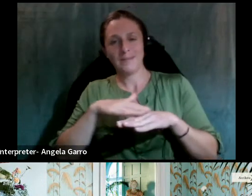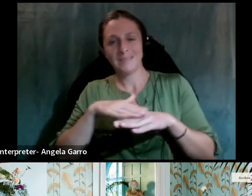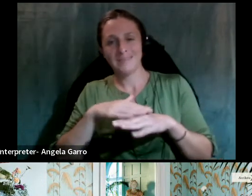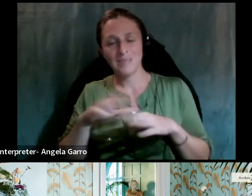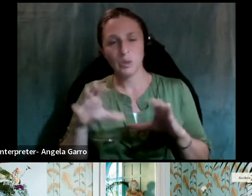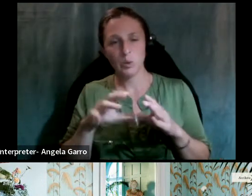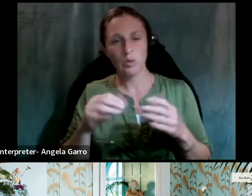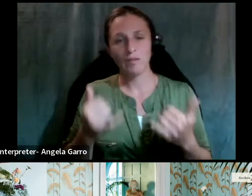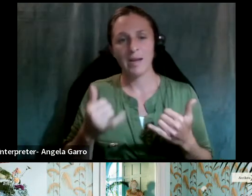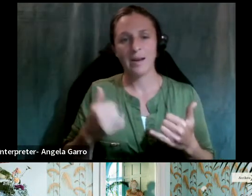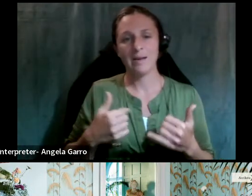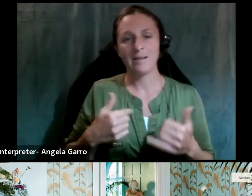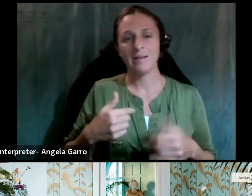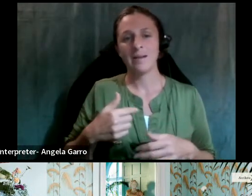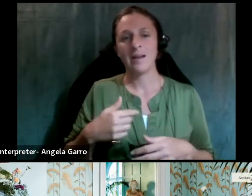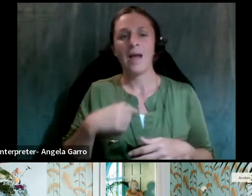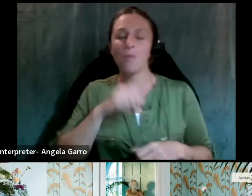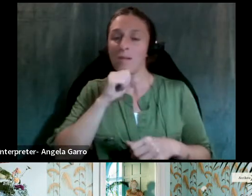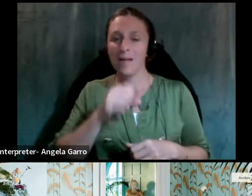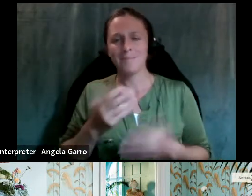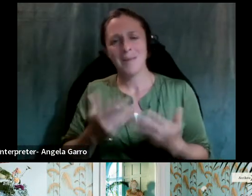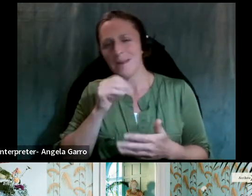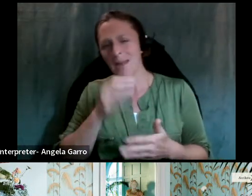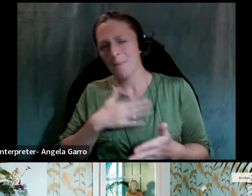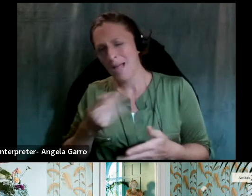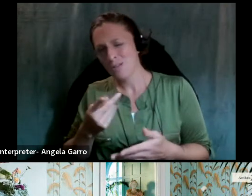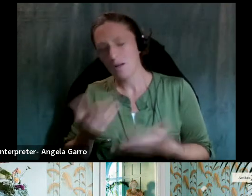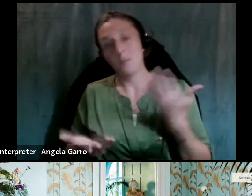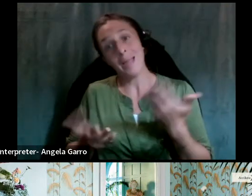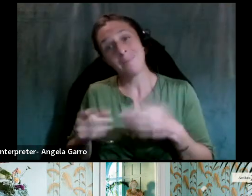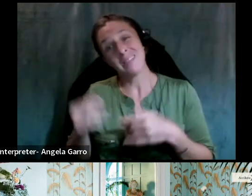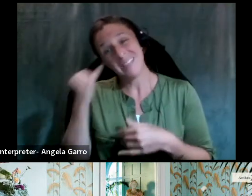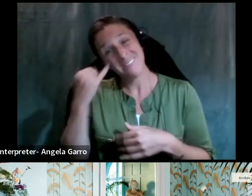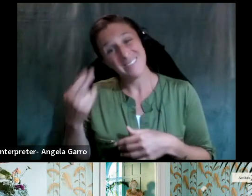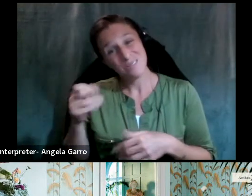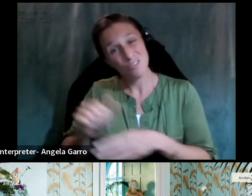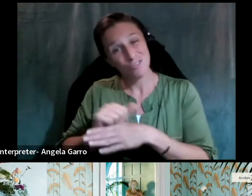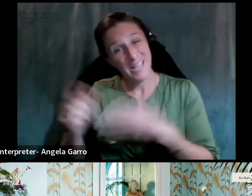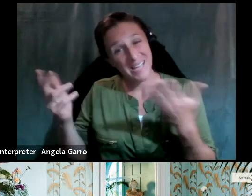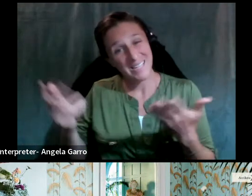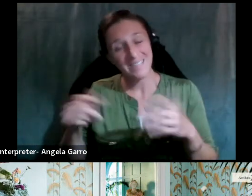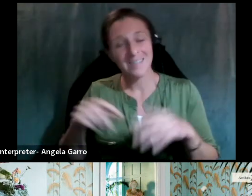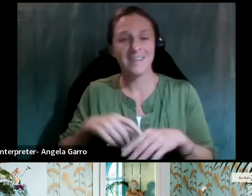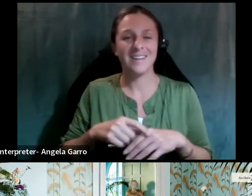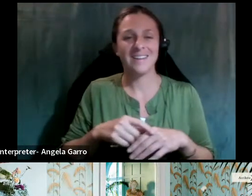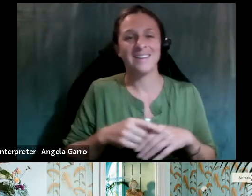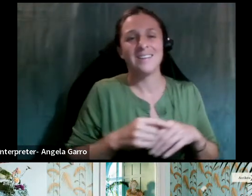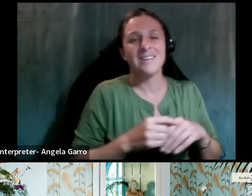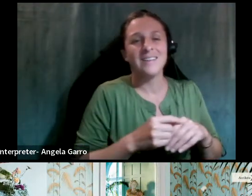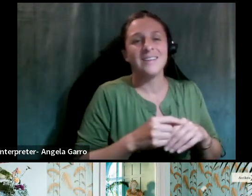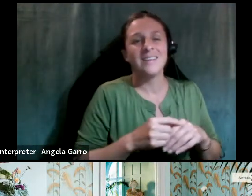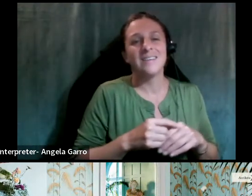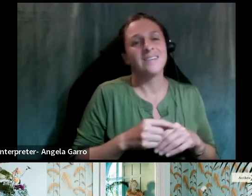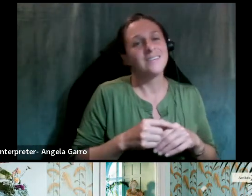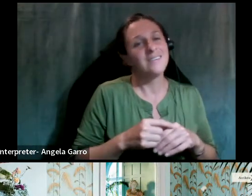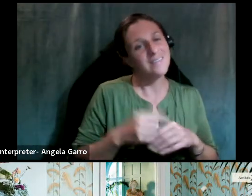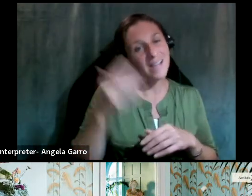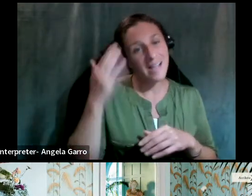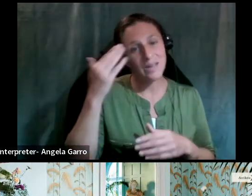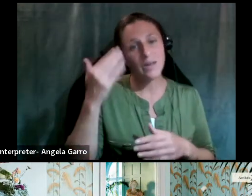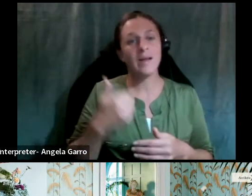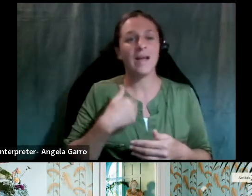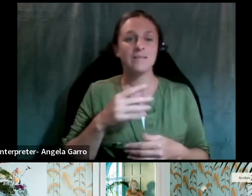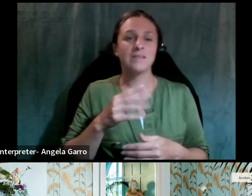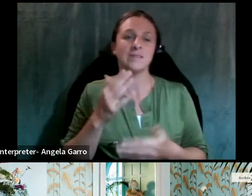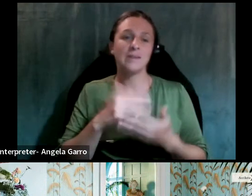probably not to take my dog, but if maybe he was trained. But I know there are some really cute dogs. I